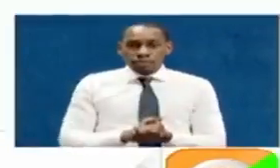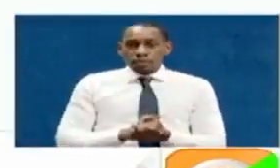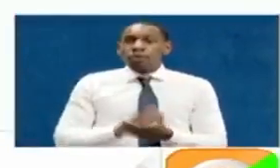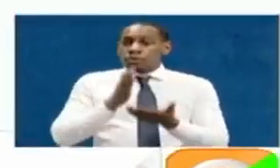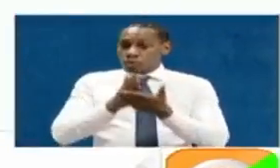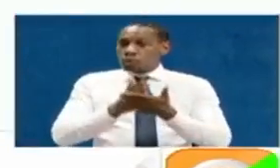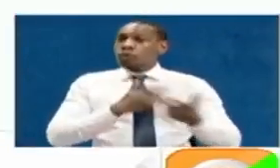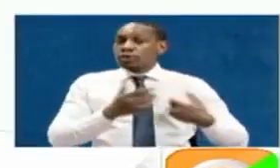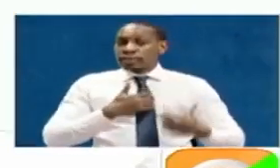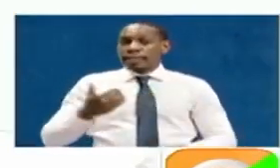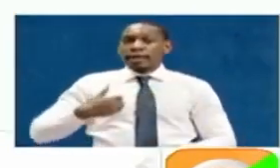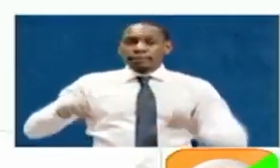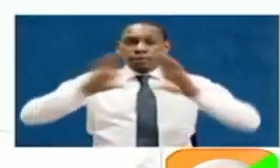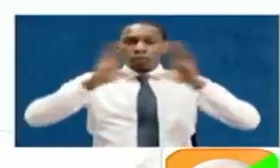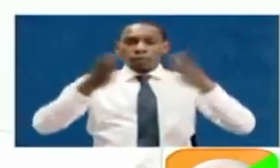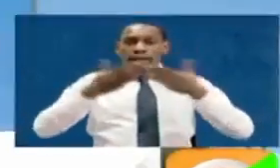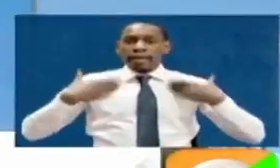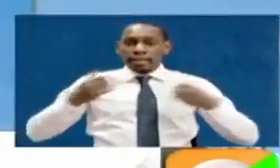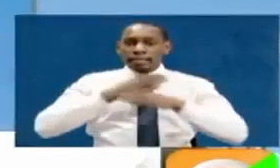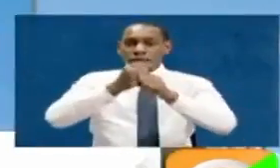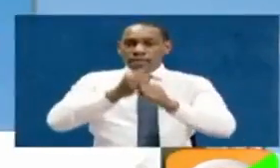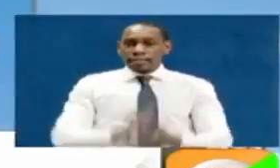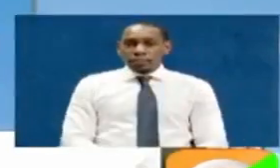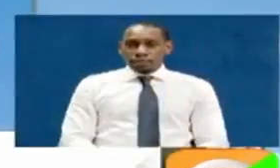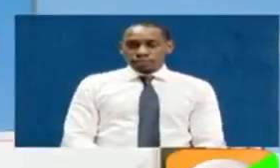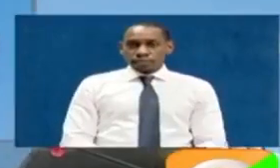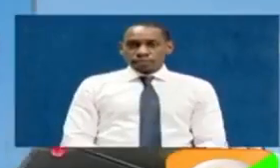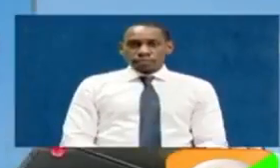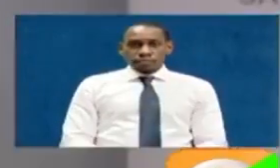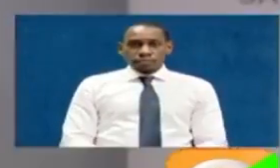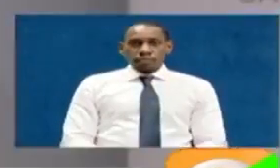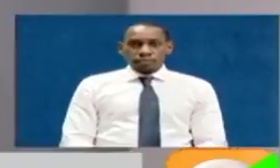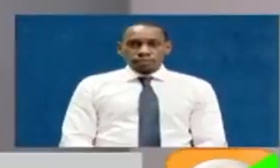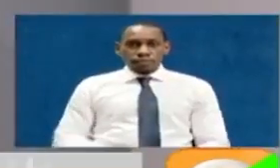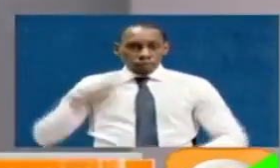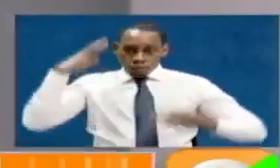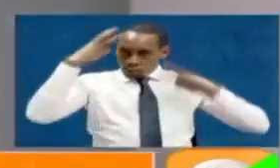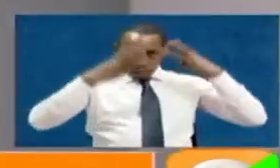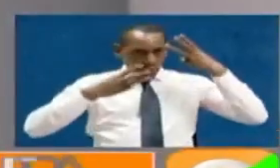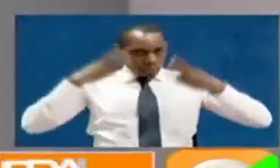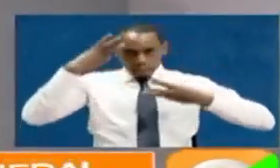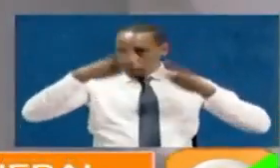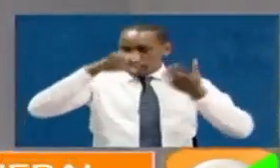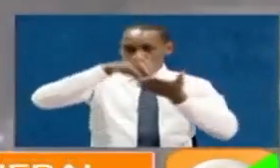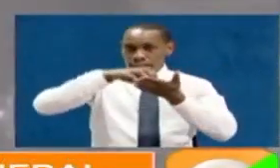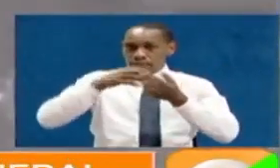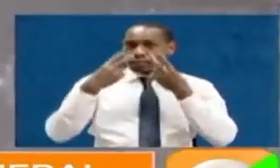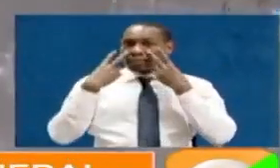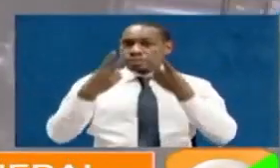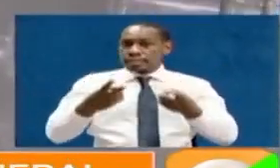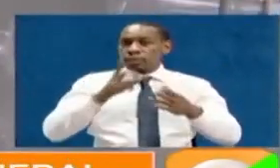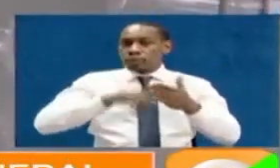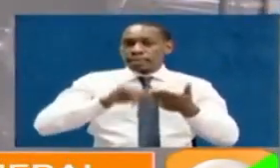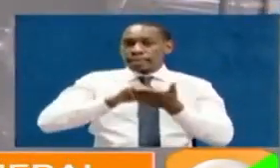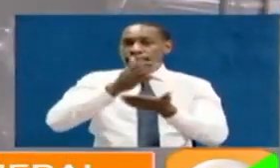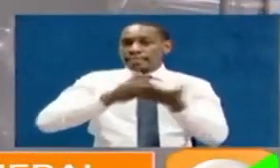for concern for the World Health Organization. One of the worrying patterns we see is